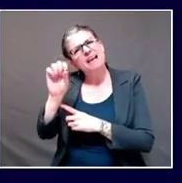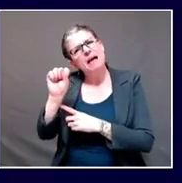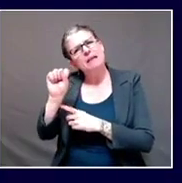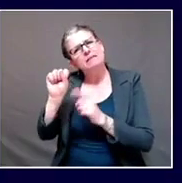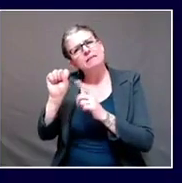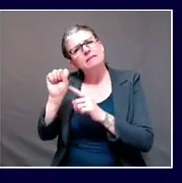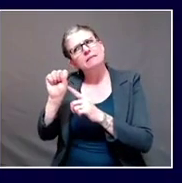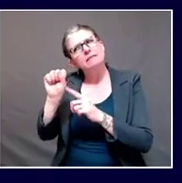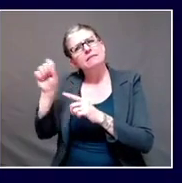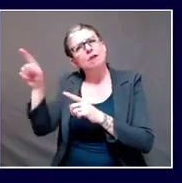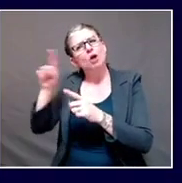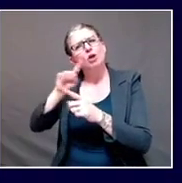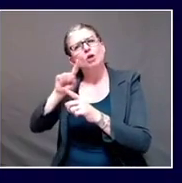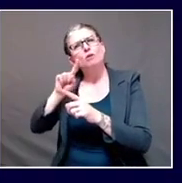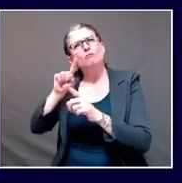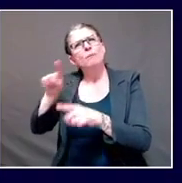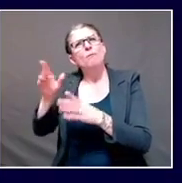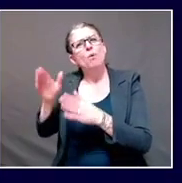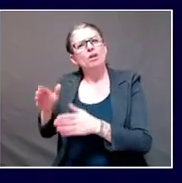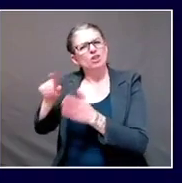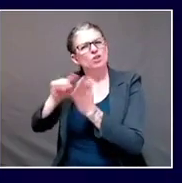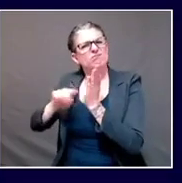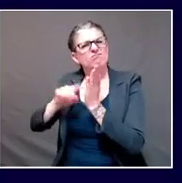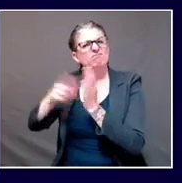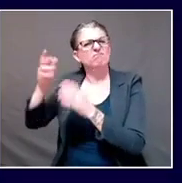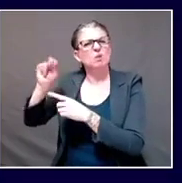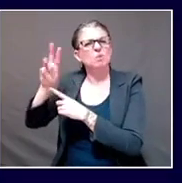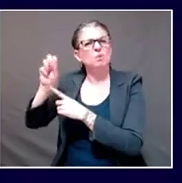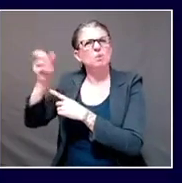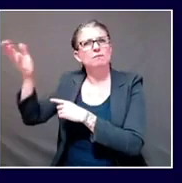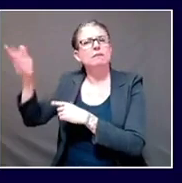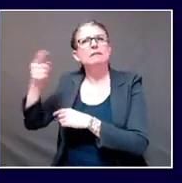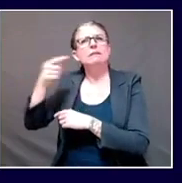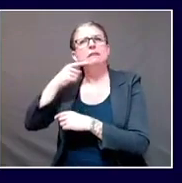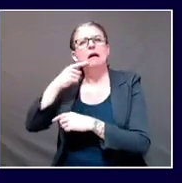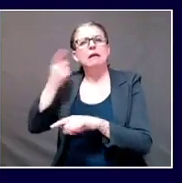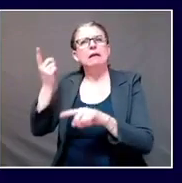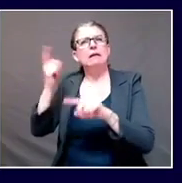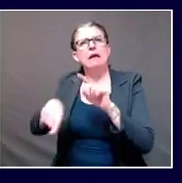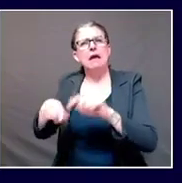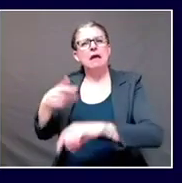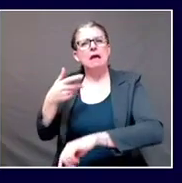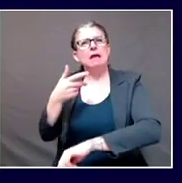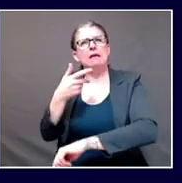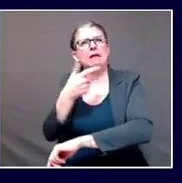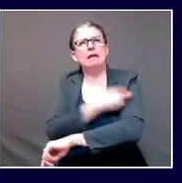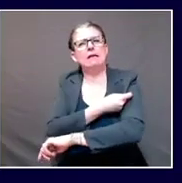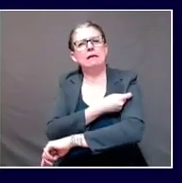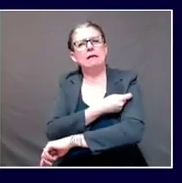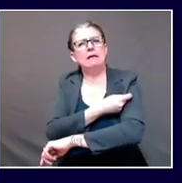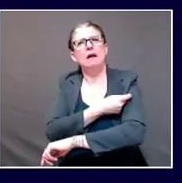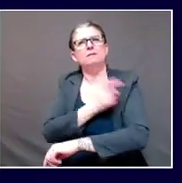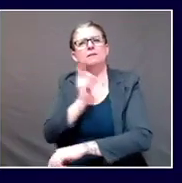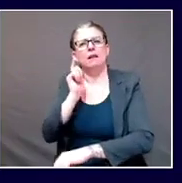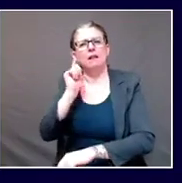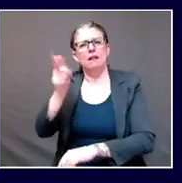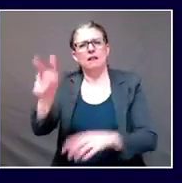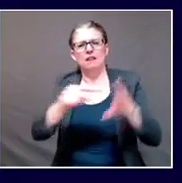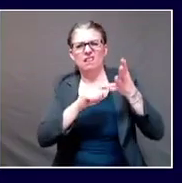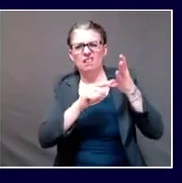that is right. I don't know that I would put it as stridently as they did. Here's the breakdown, Patty.